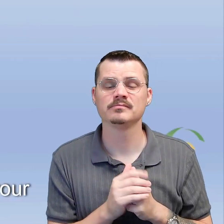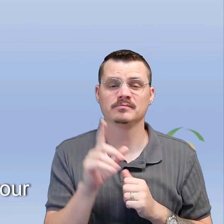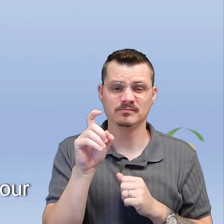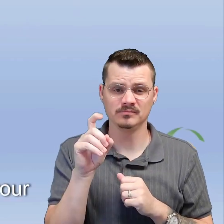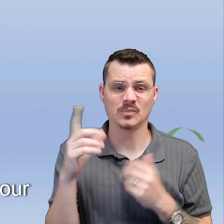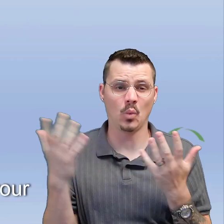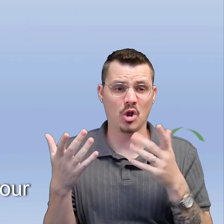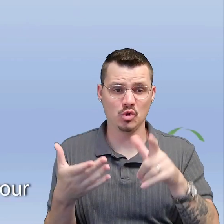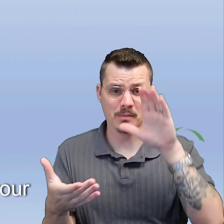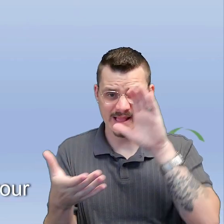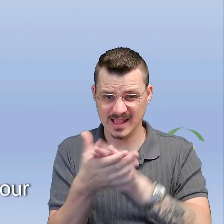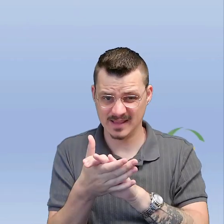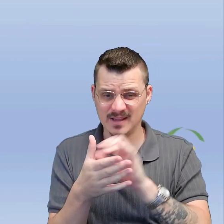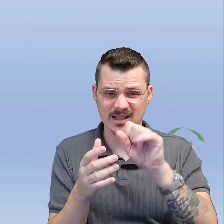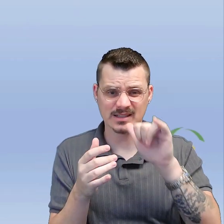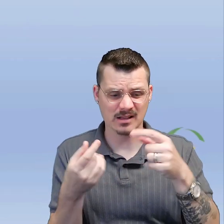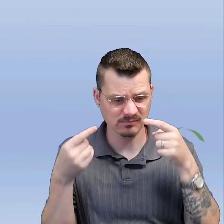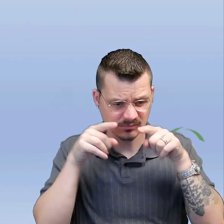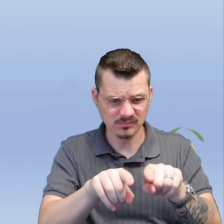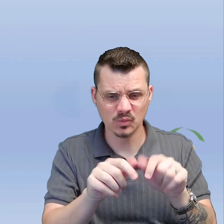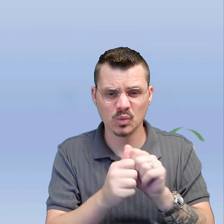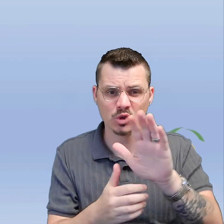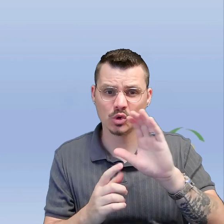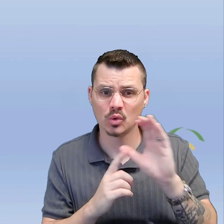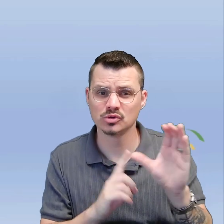Is what you believe consistent with your culture?